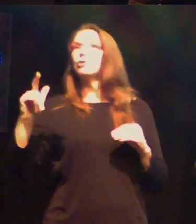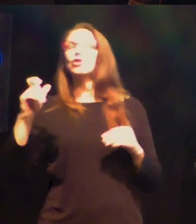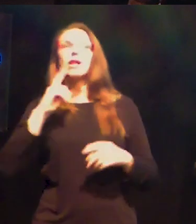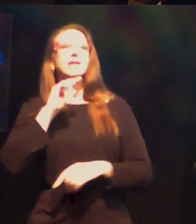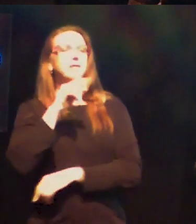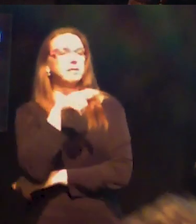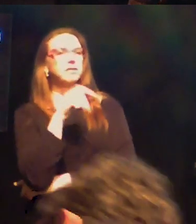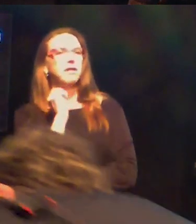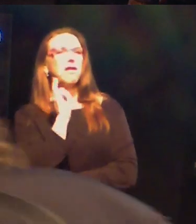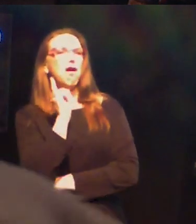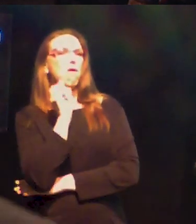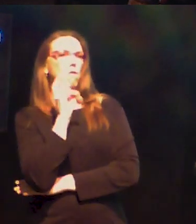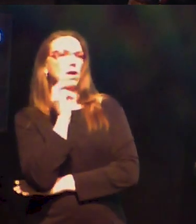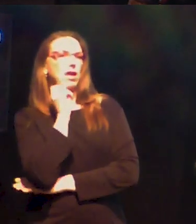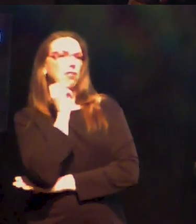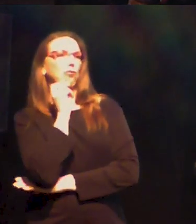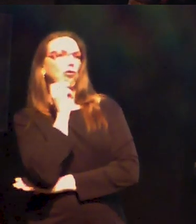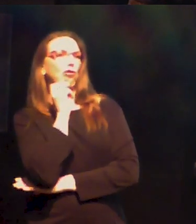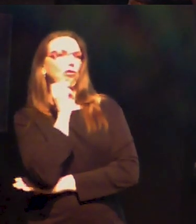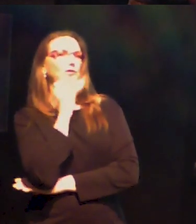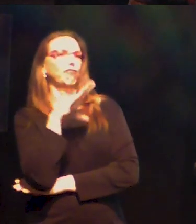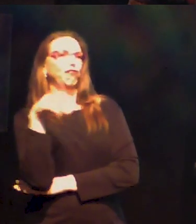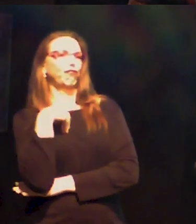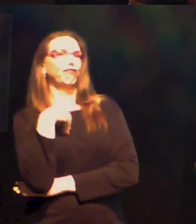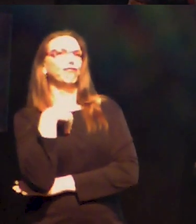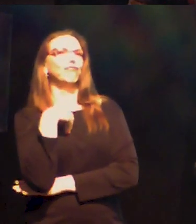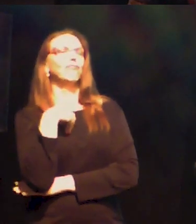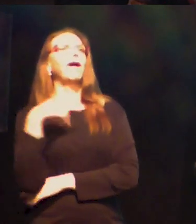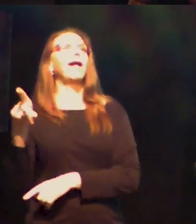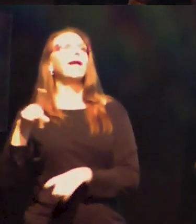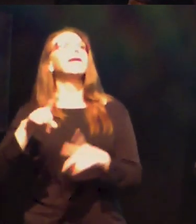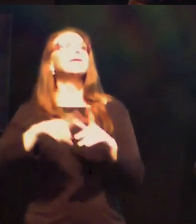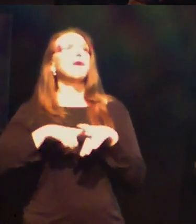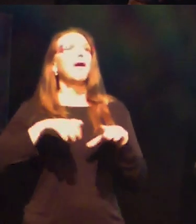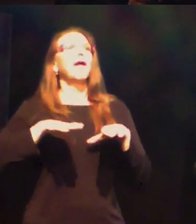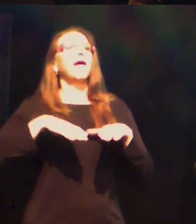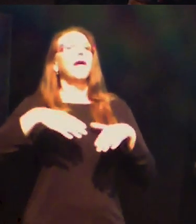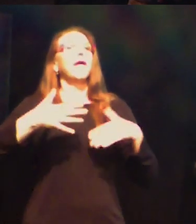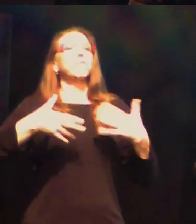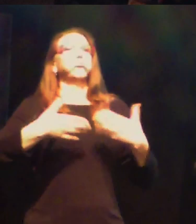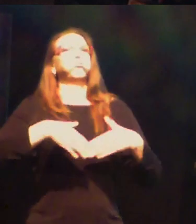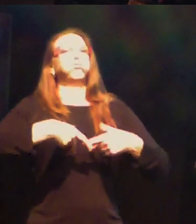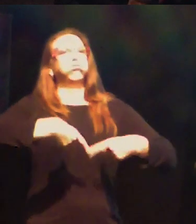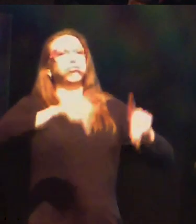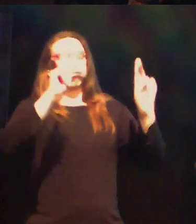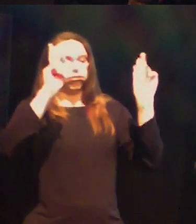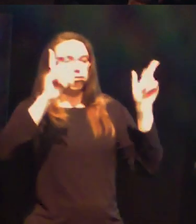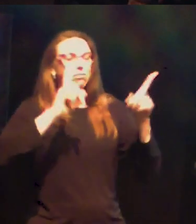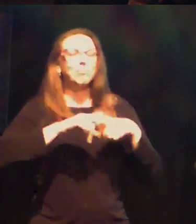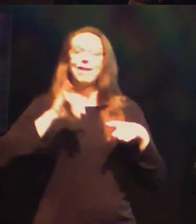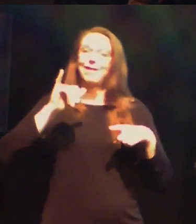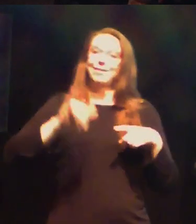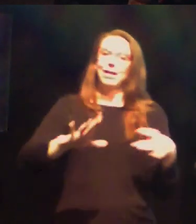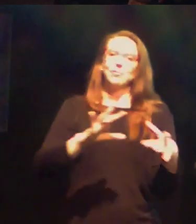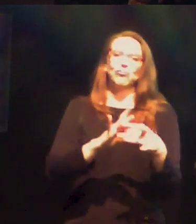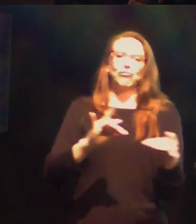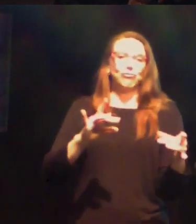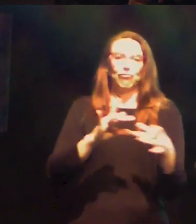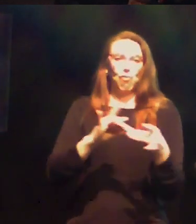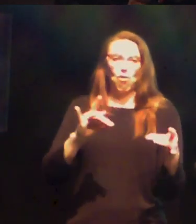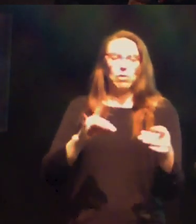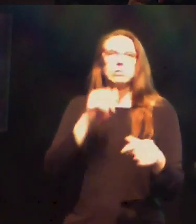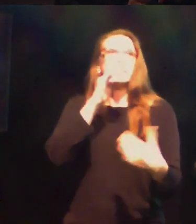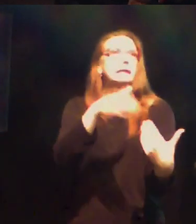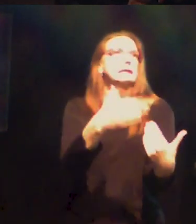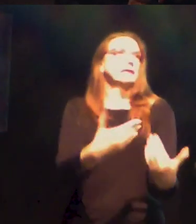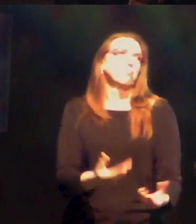oh, okay. And she was like, then she started opening up, you know. But the, you know, the journey of a storytelling was not easy.